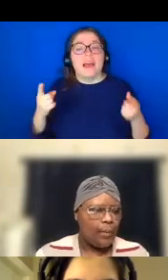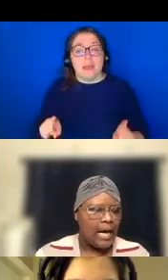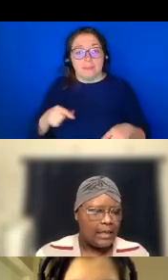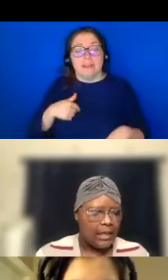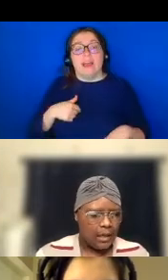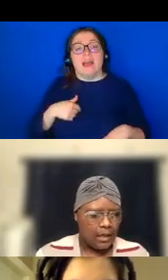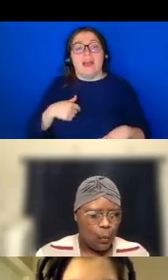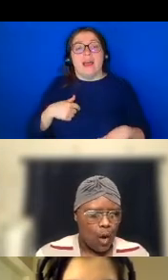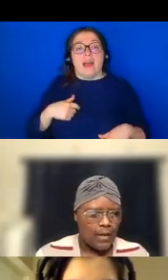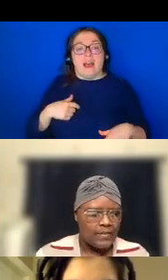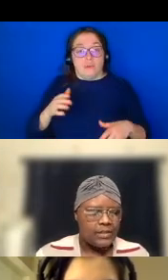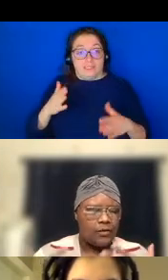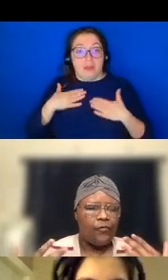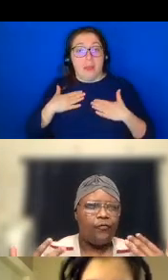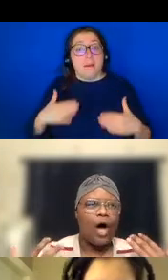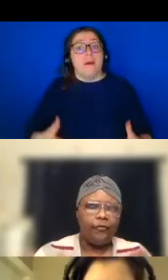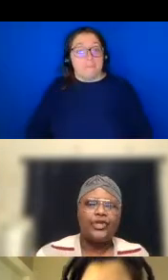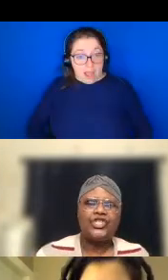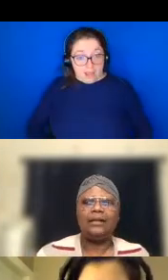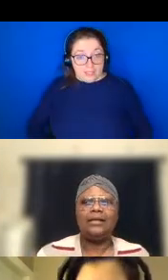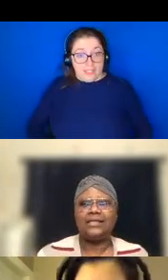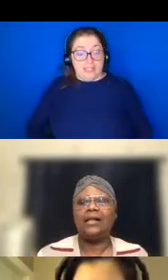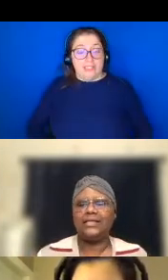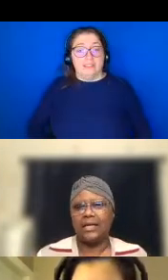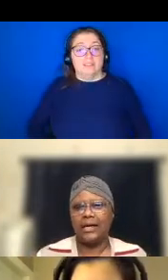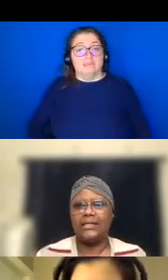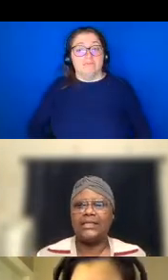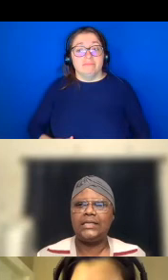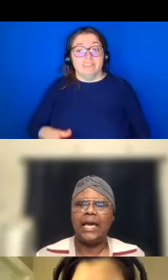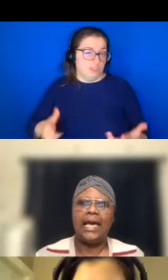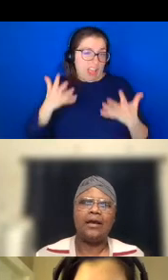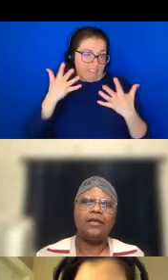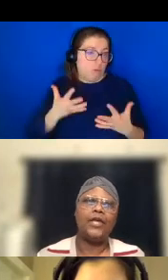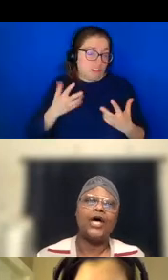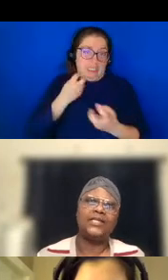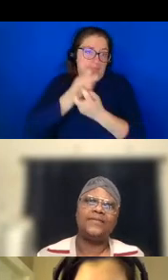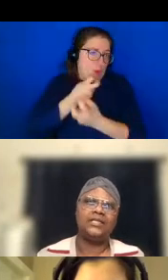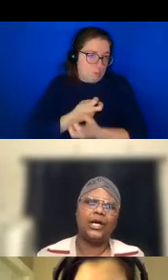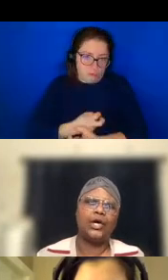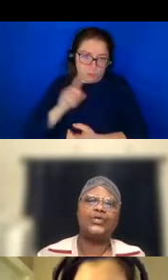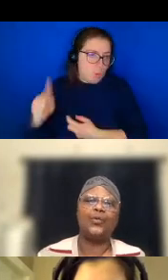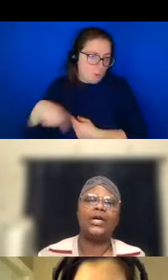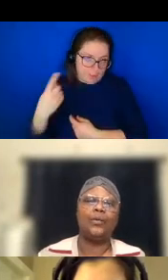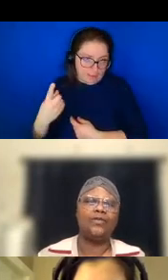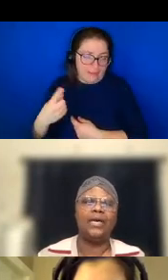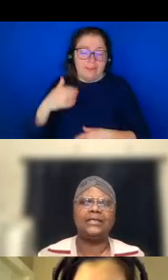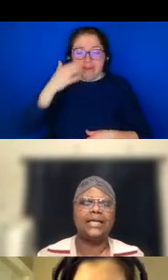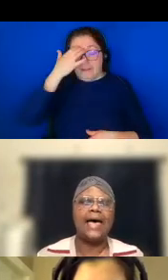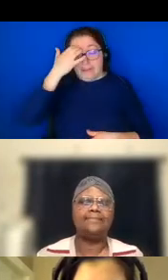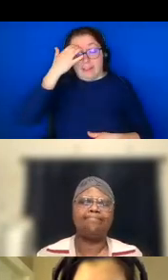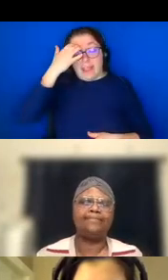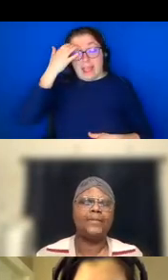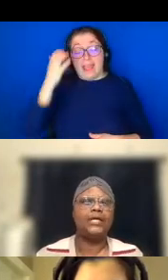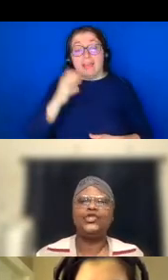a body. It was unfortunately skeletonized, and the autopsy tech who was working with me